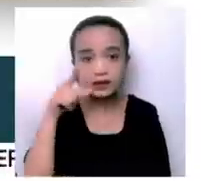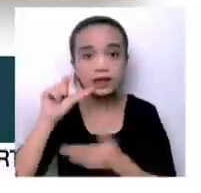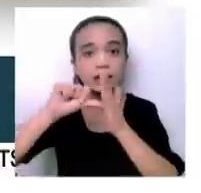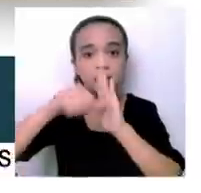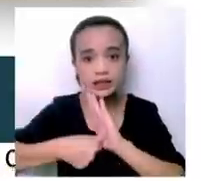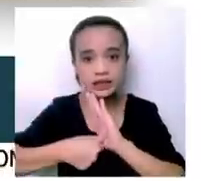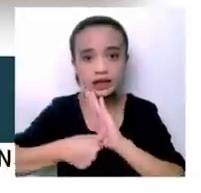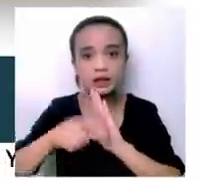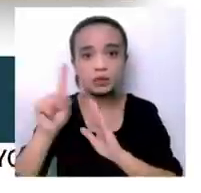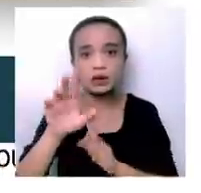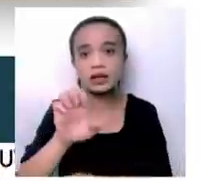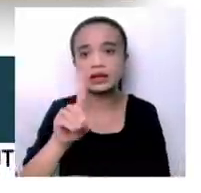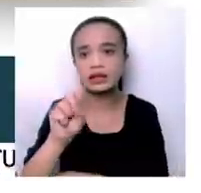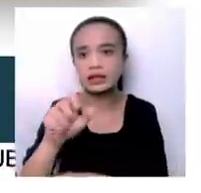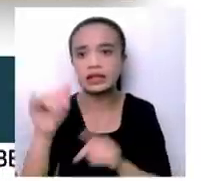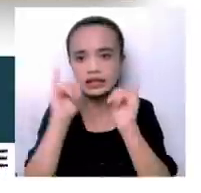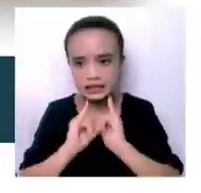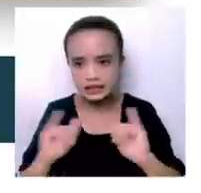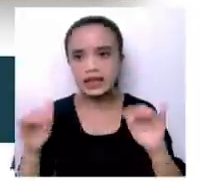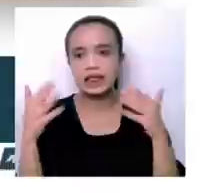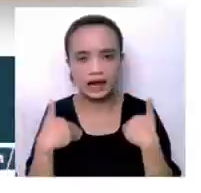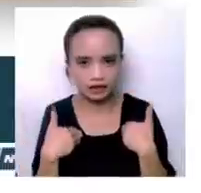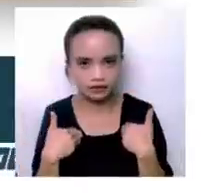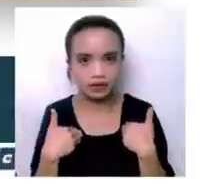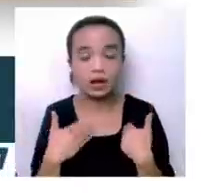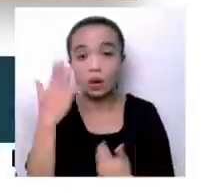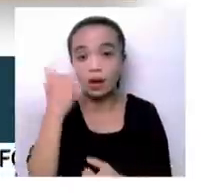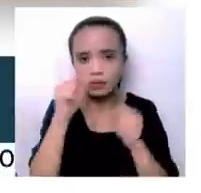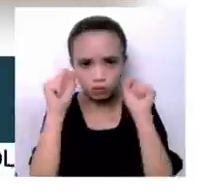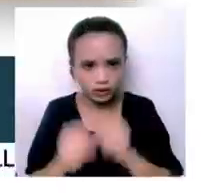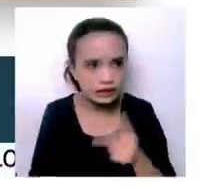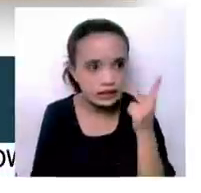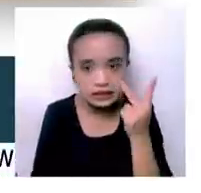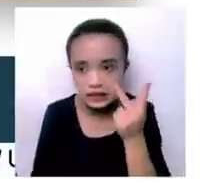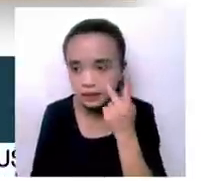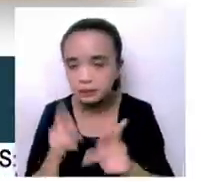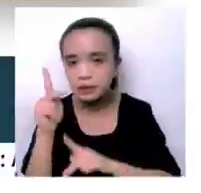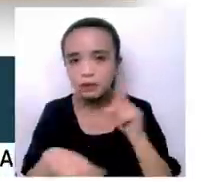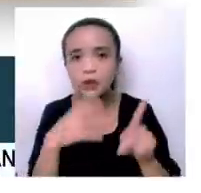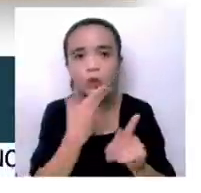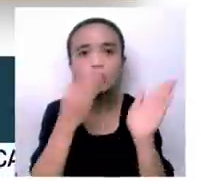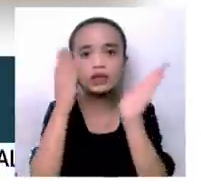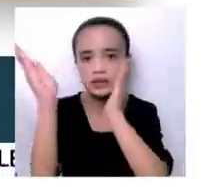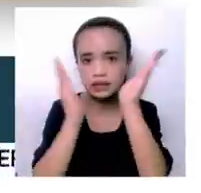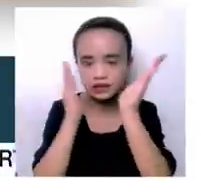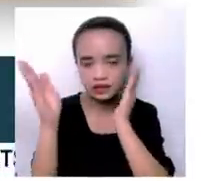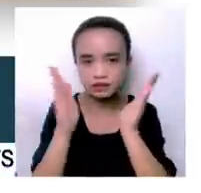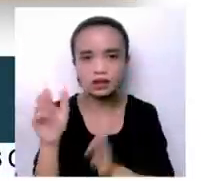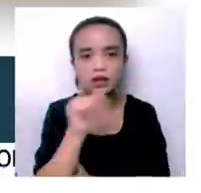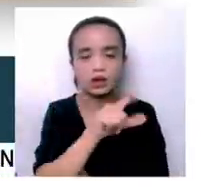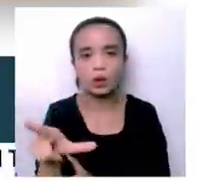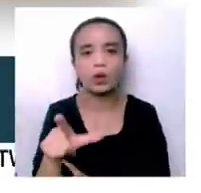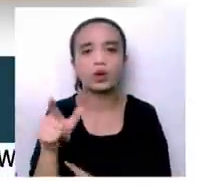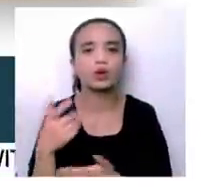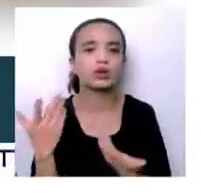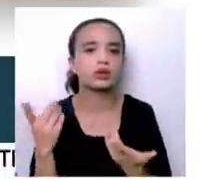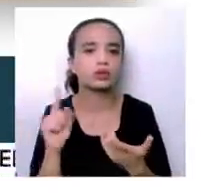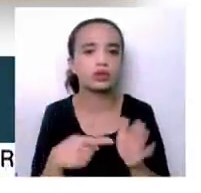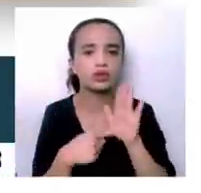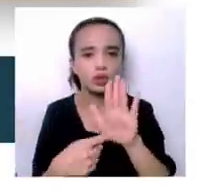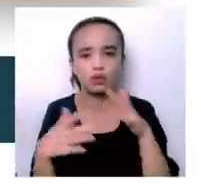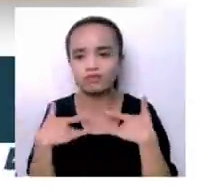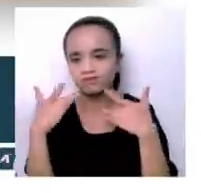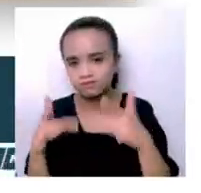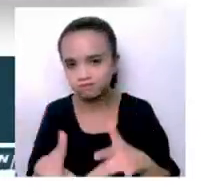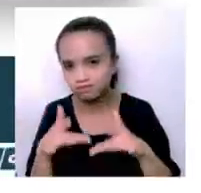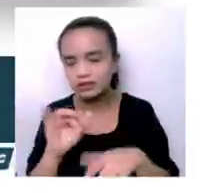EDSA is still alive. She says it can be seen in the people who are giving public service and everyone showing compassion to their fellow